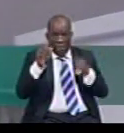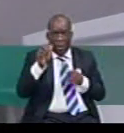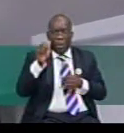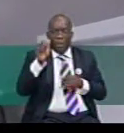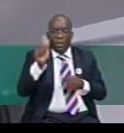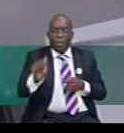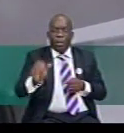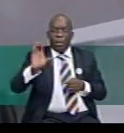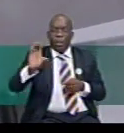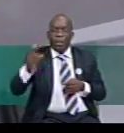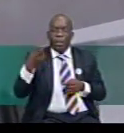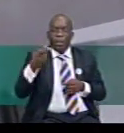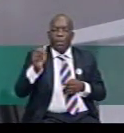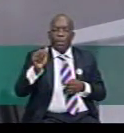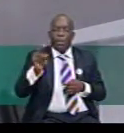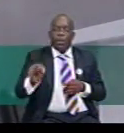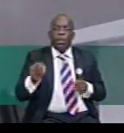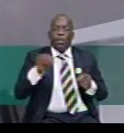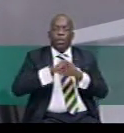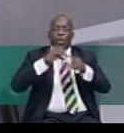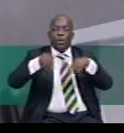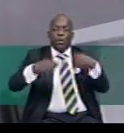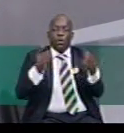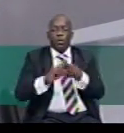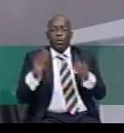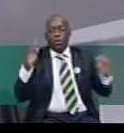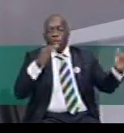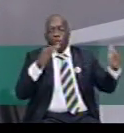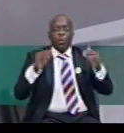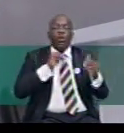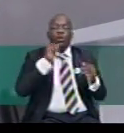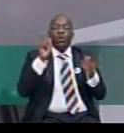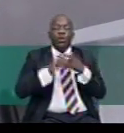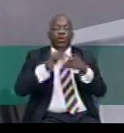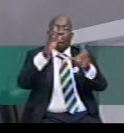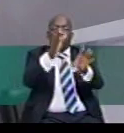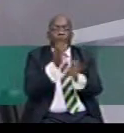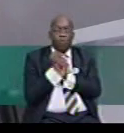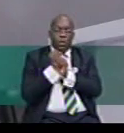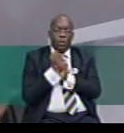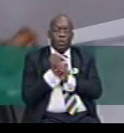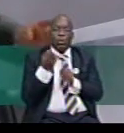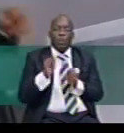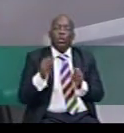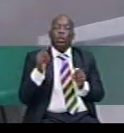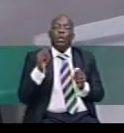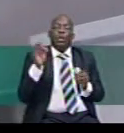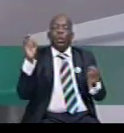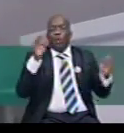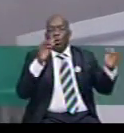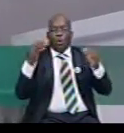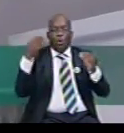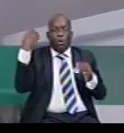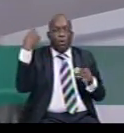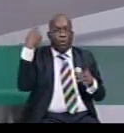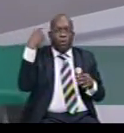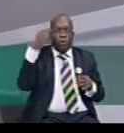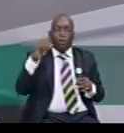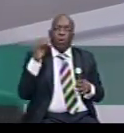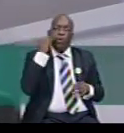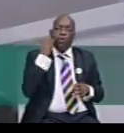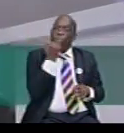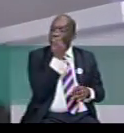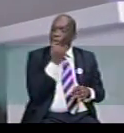to war, all they consider is not to win the war for Israel, for the nation, is to have some wedge